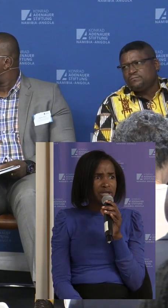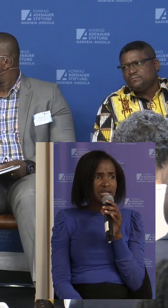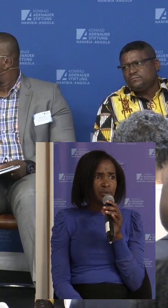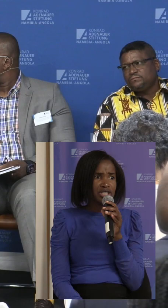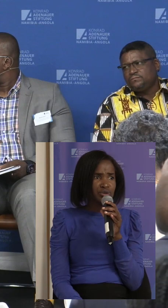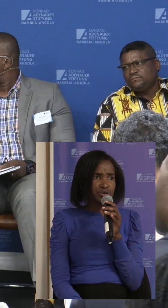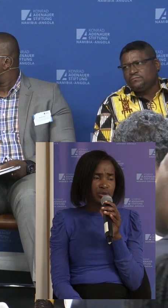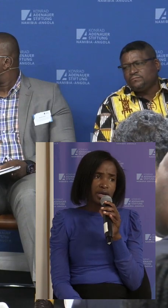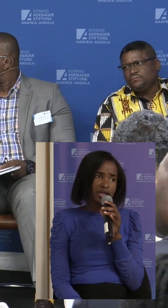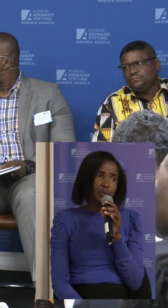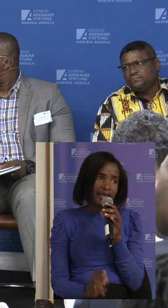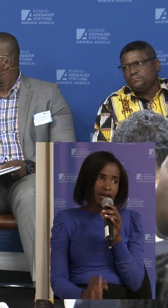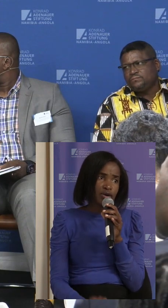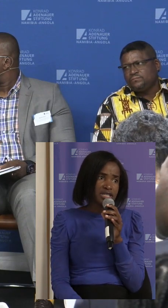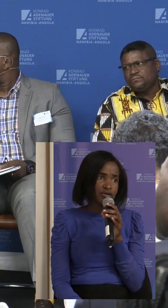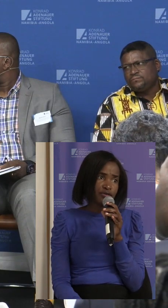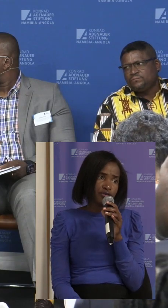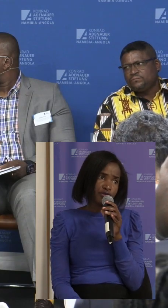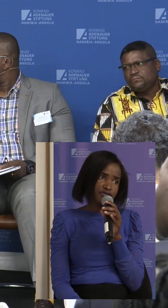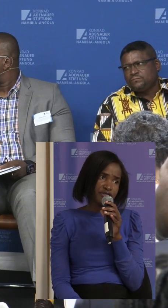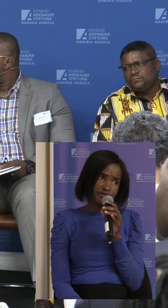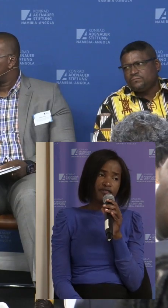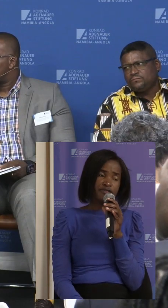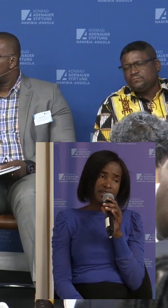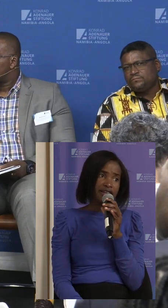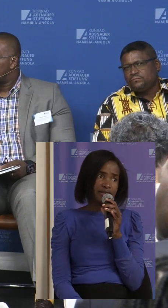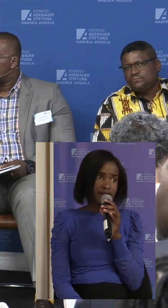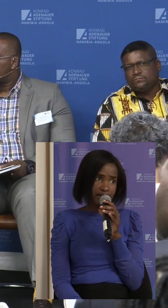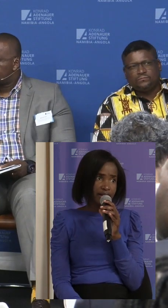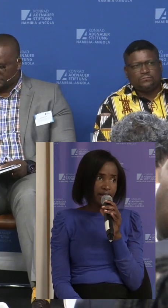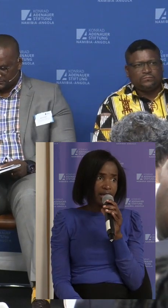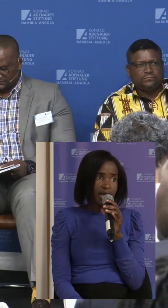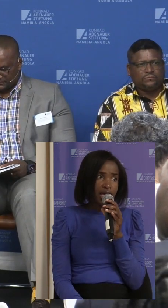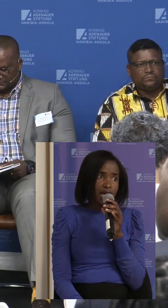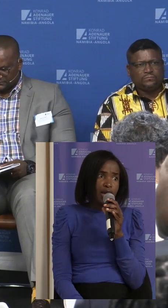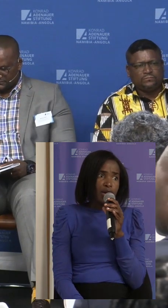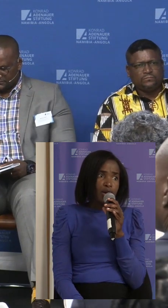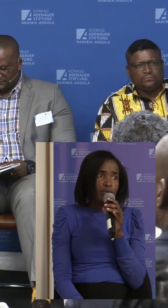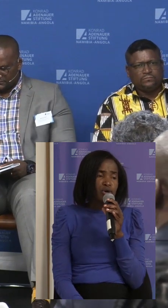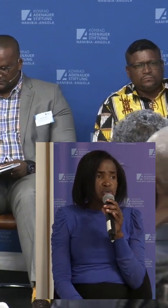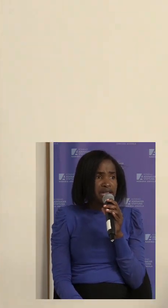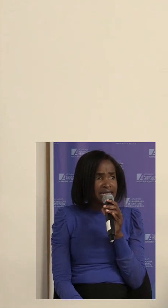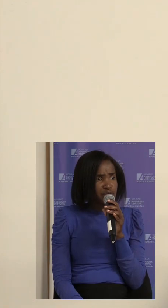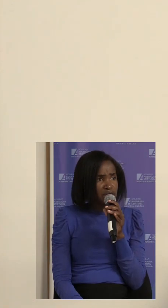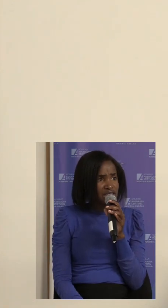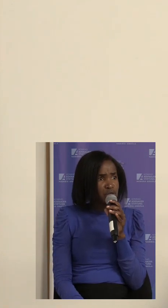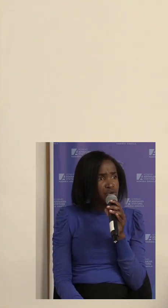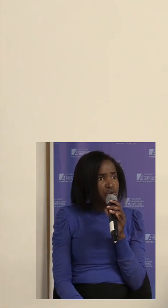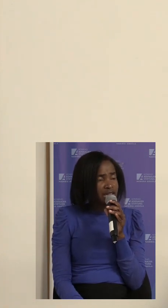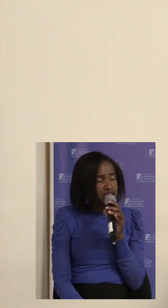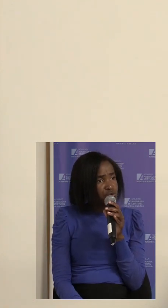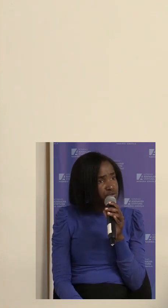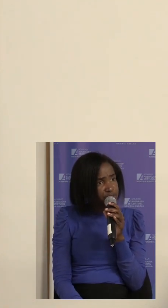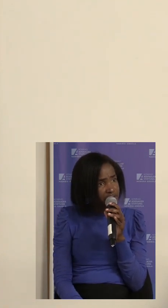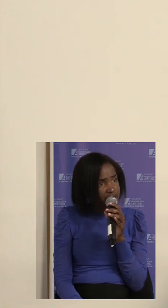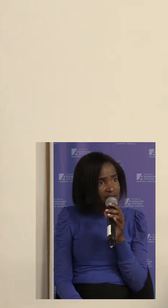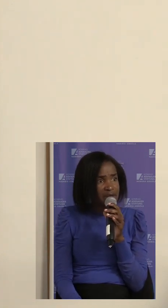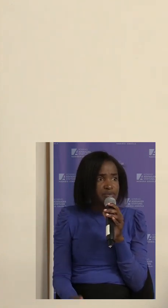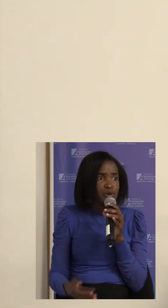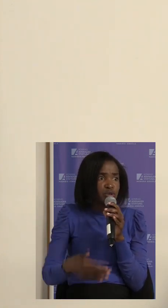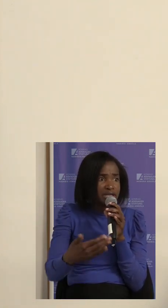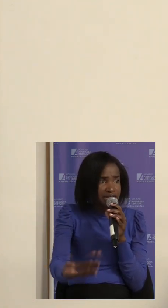maybe we need to relook at where the causes of the failure rate are. Because many times we are saying the kids shouldn't